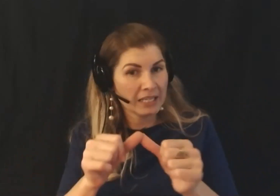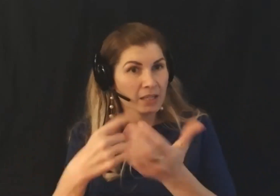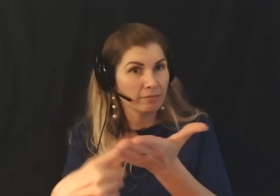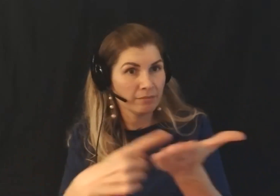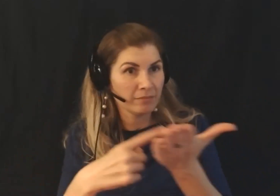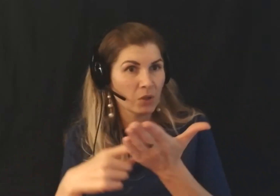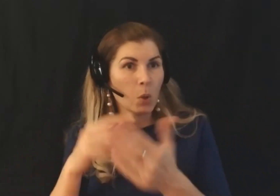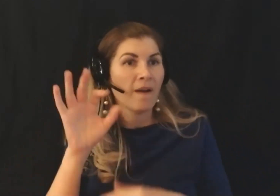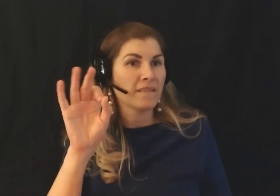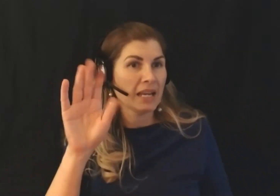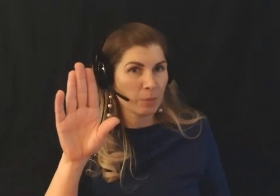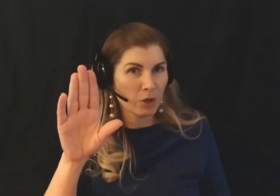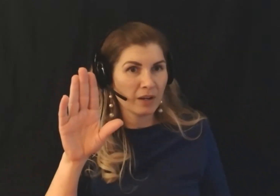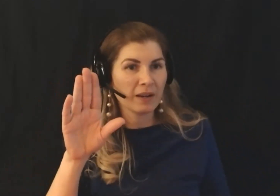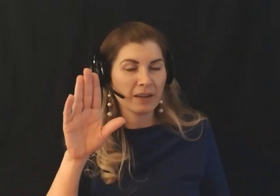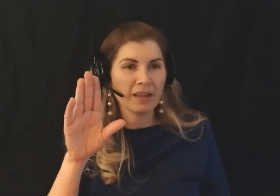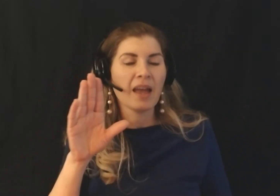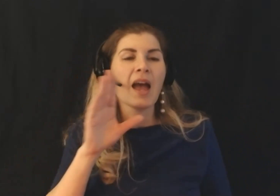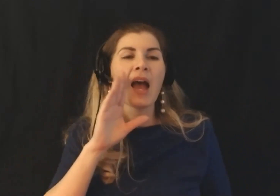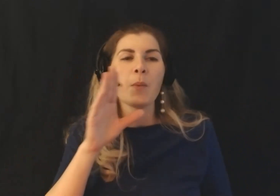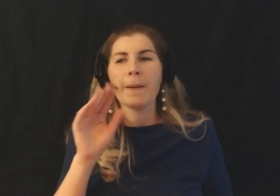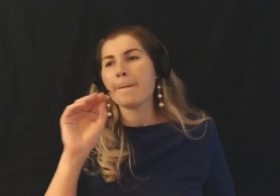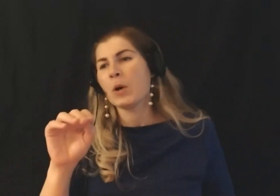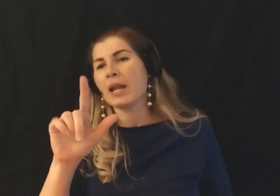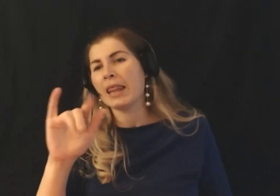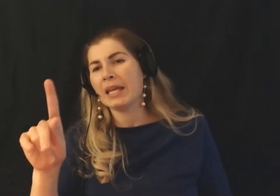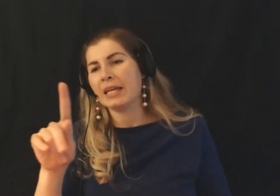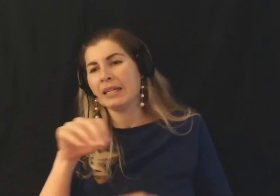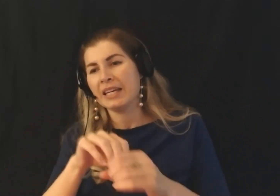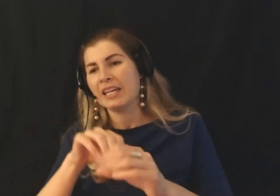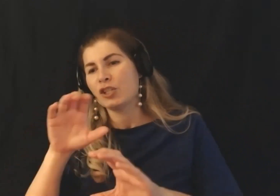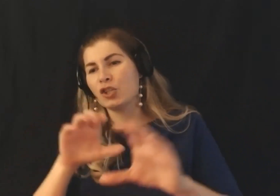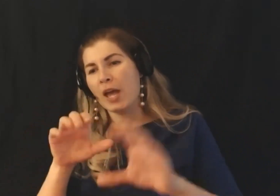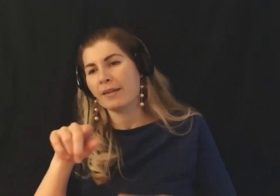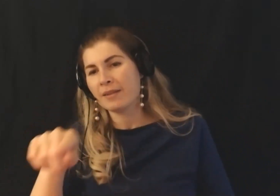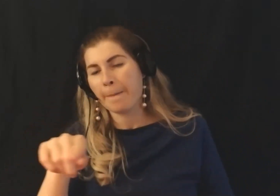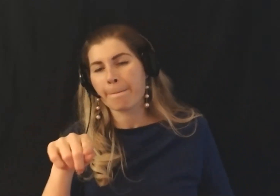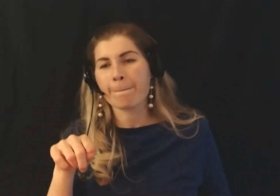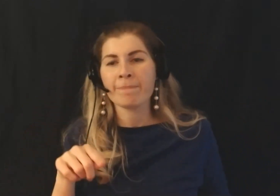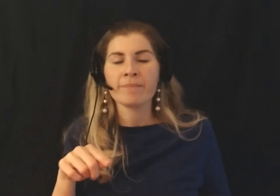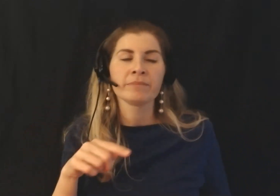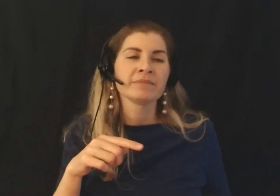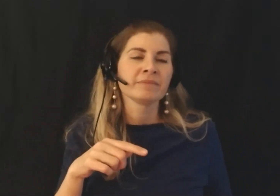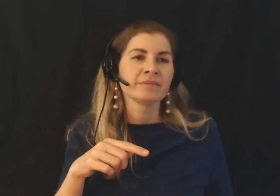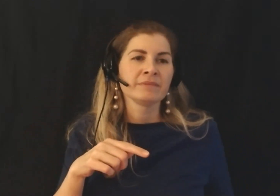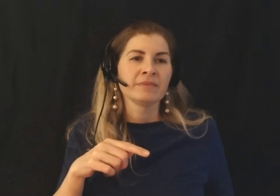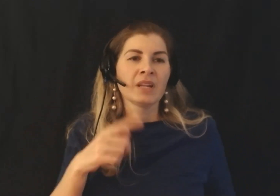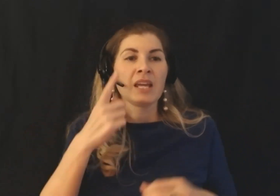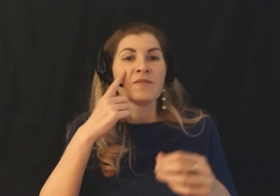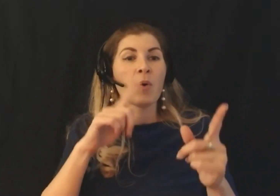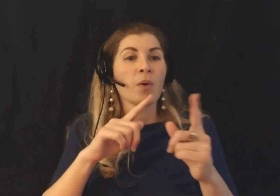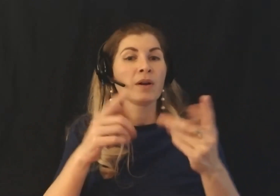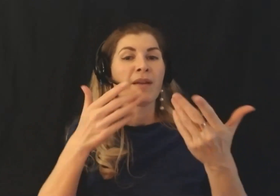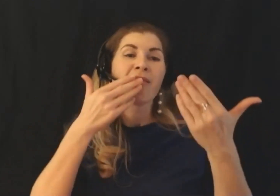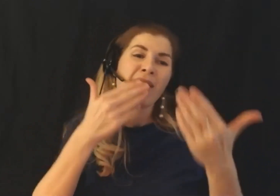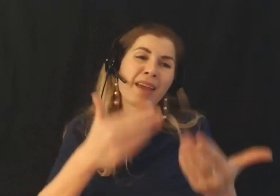our Facebook page, I'm just about to pop a link to that into the chat. And just as a way of wrapping up, I want to thank